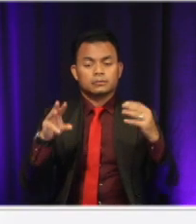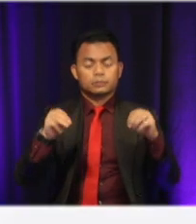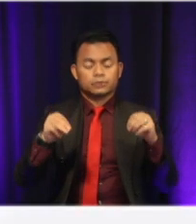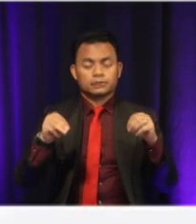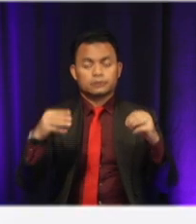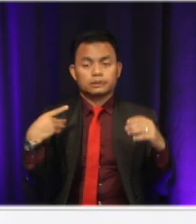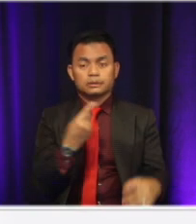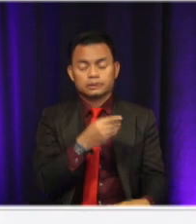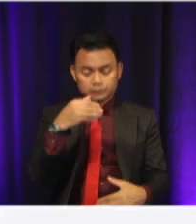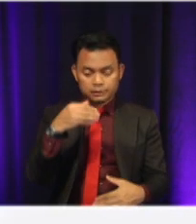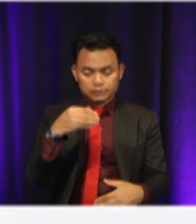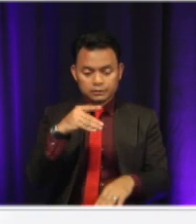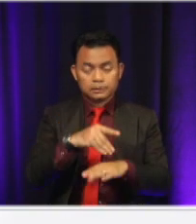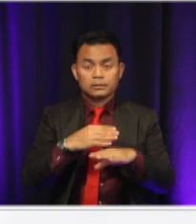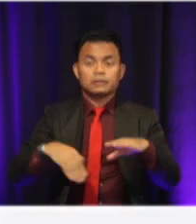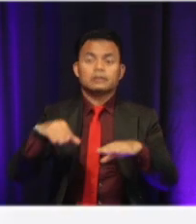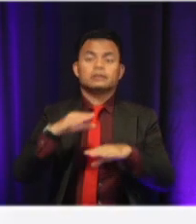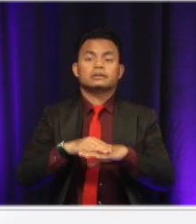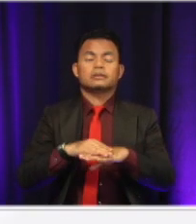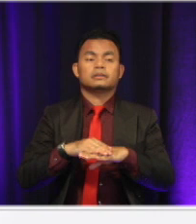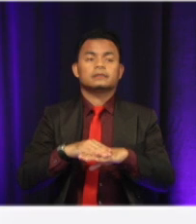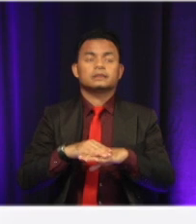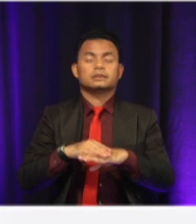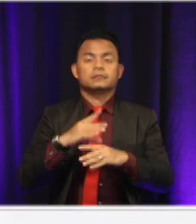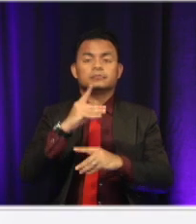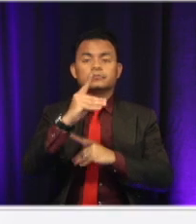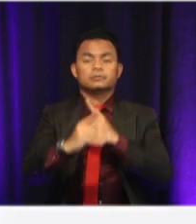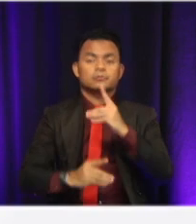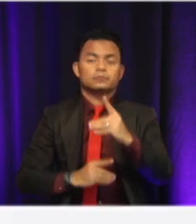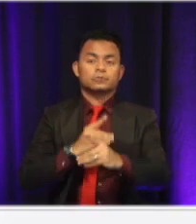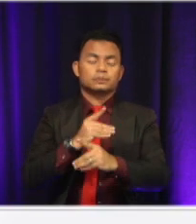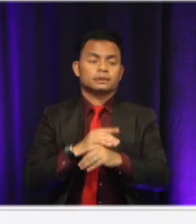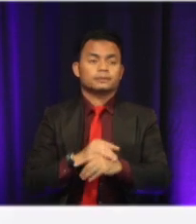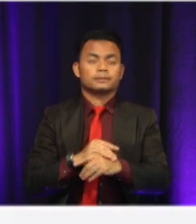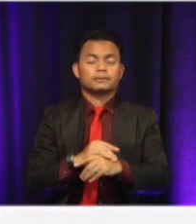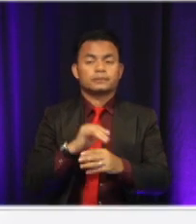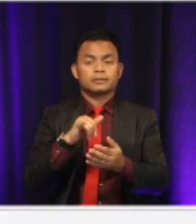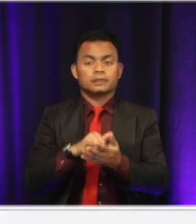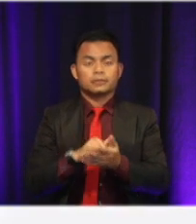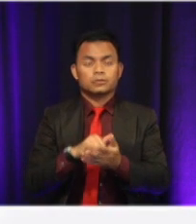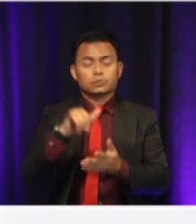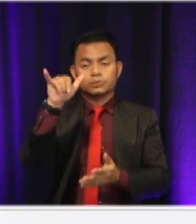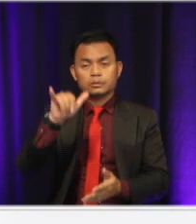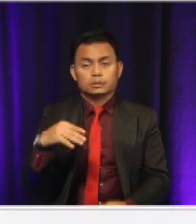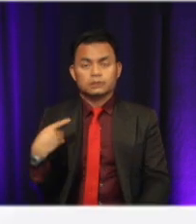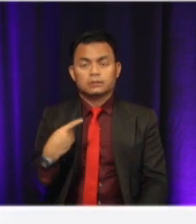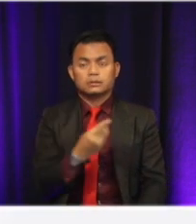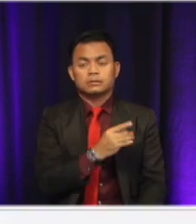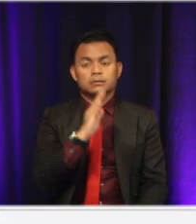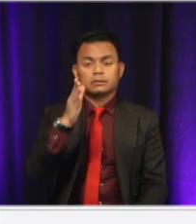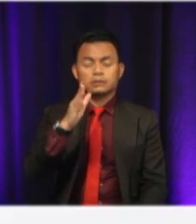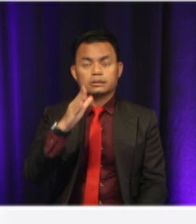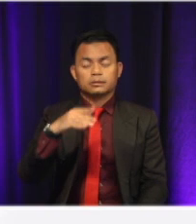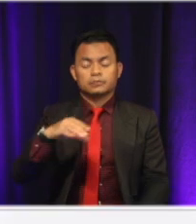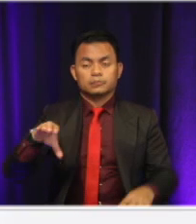you find after reading the play that it does not happen with Shylock, with Antonio's cruel